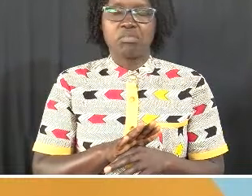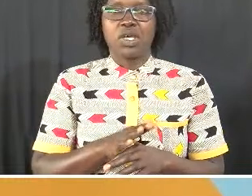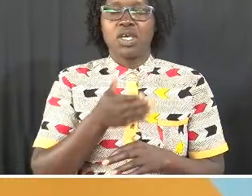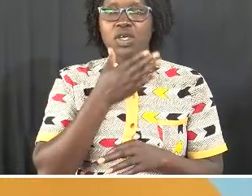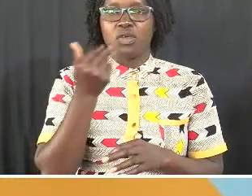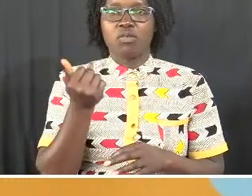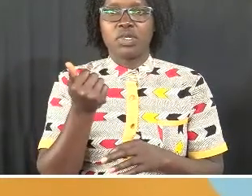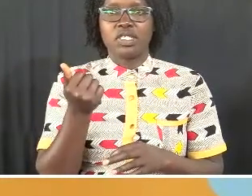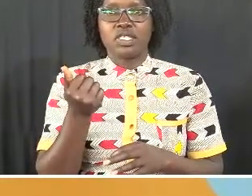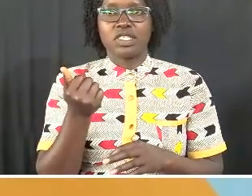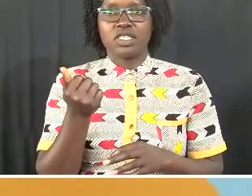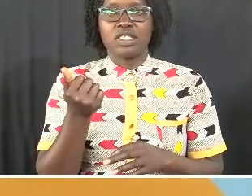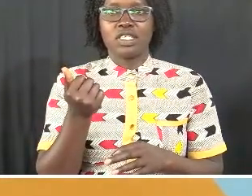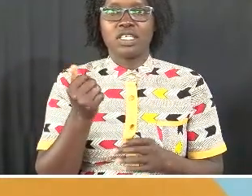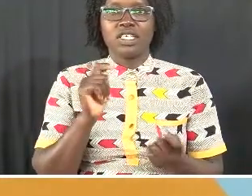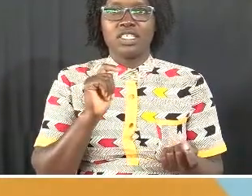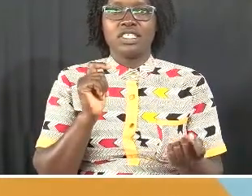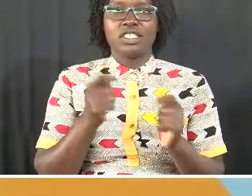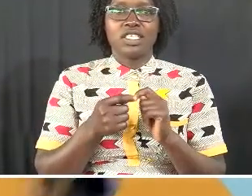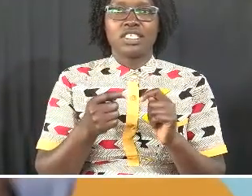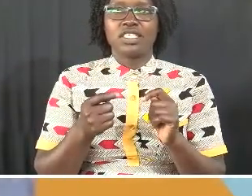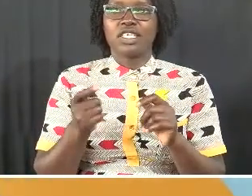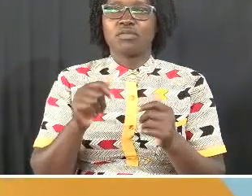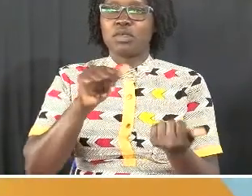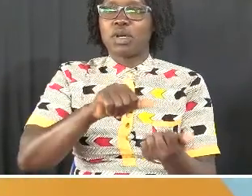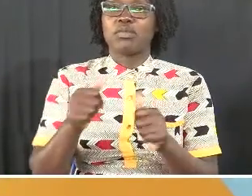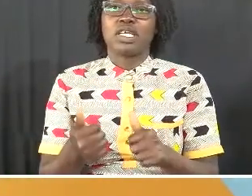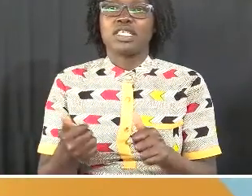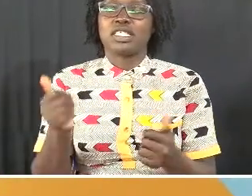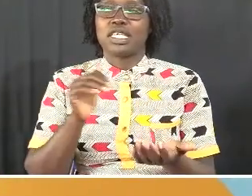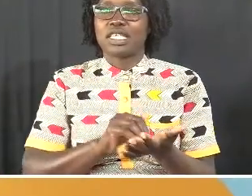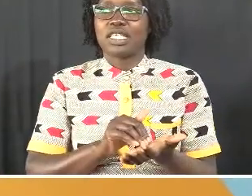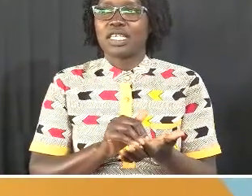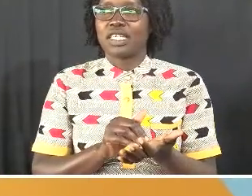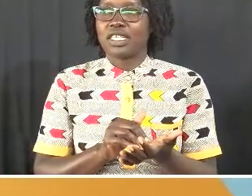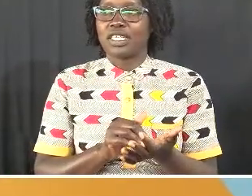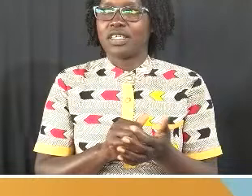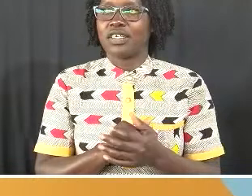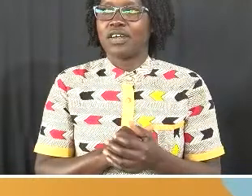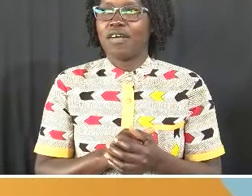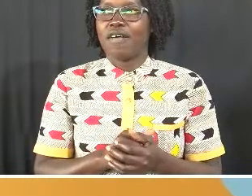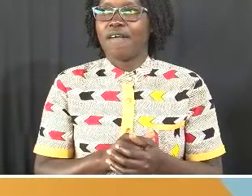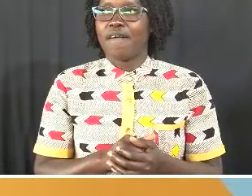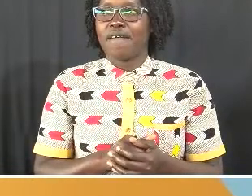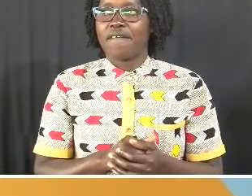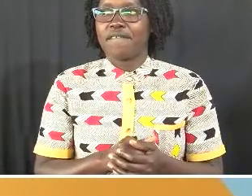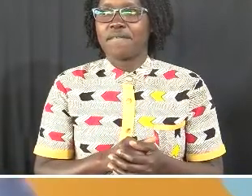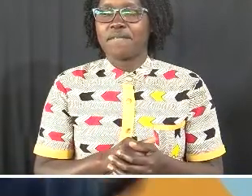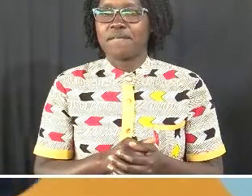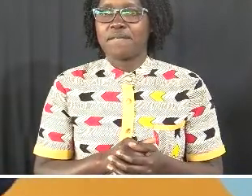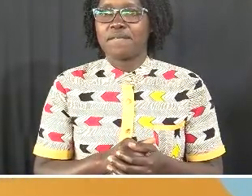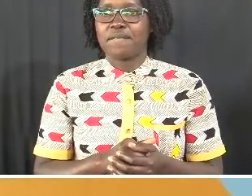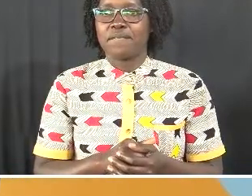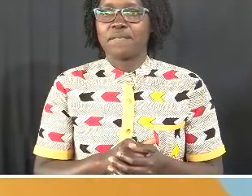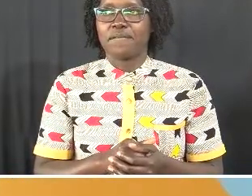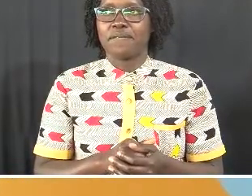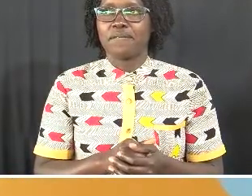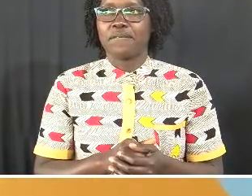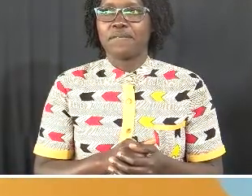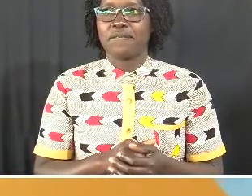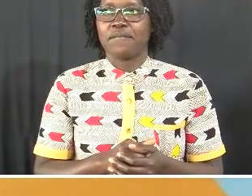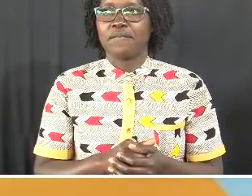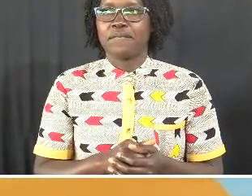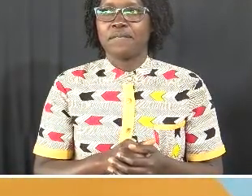get new conversion and get rebaptized, if that can help you. Angalia vile unaniona na macho ambayo